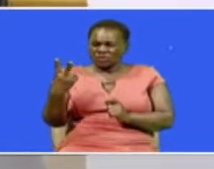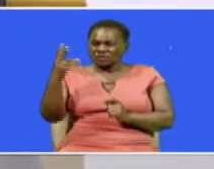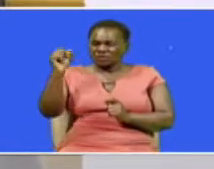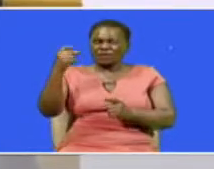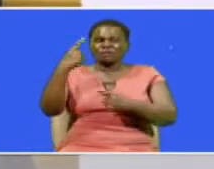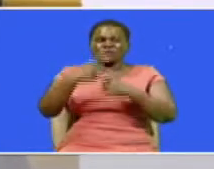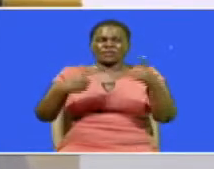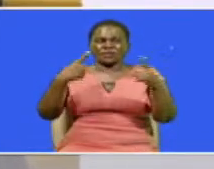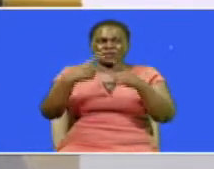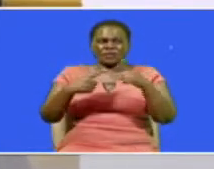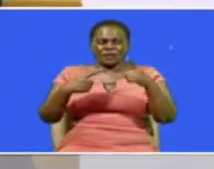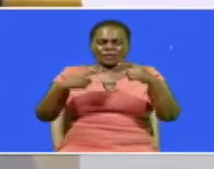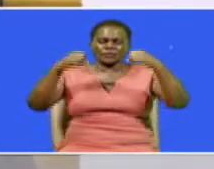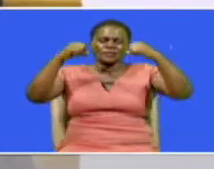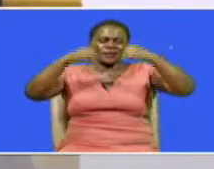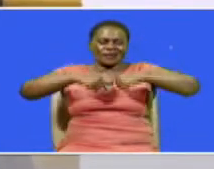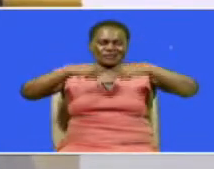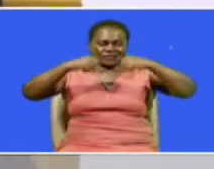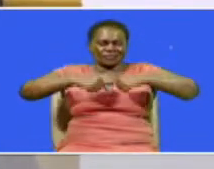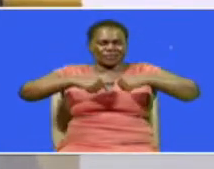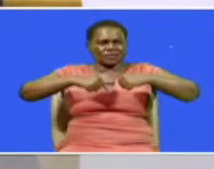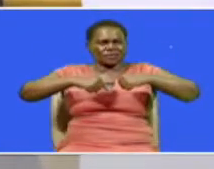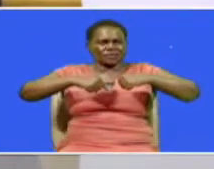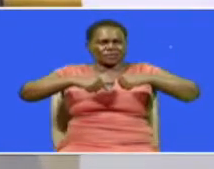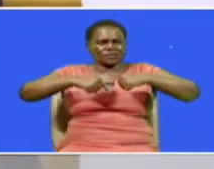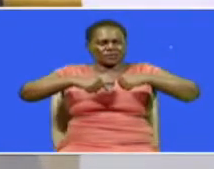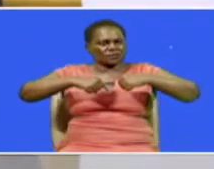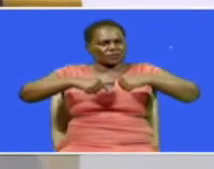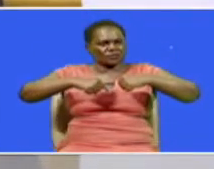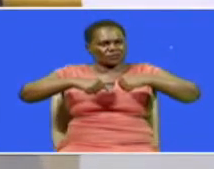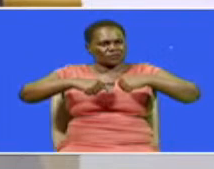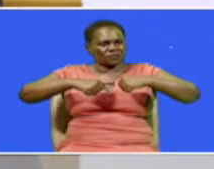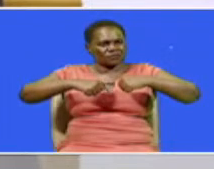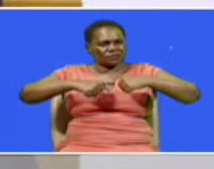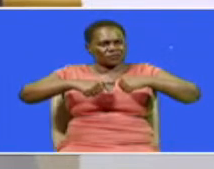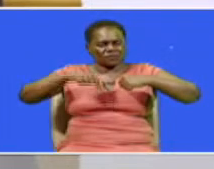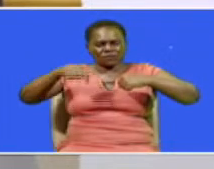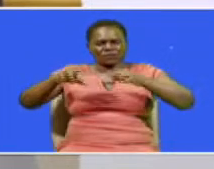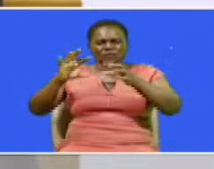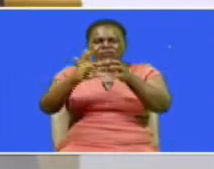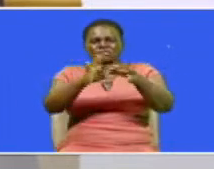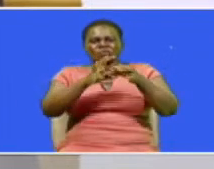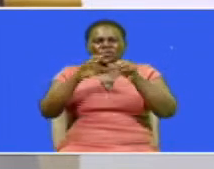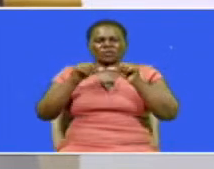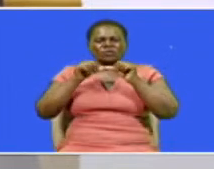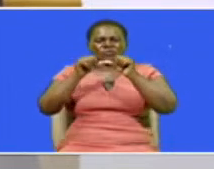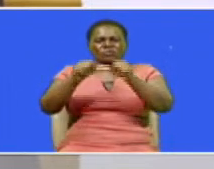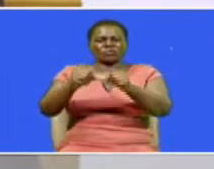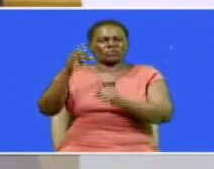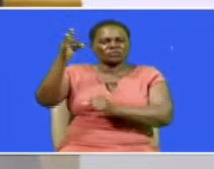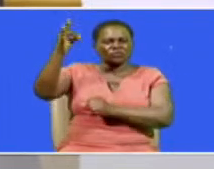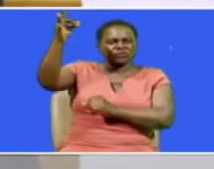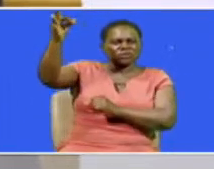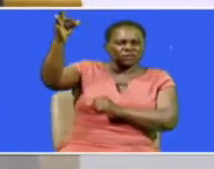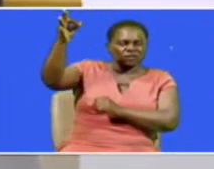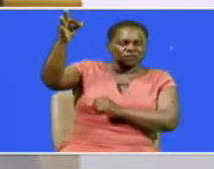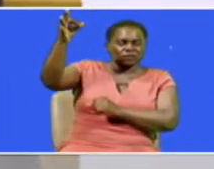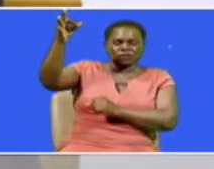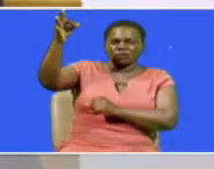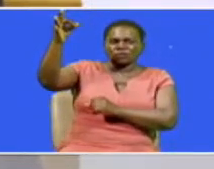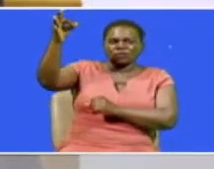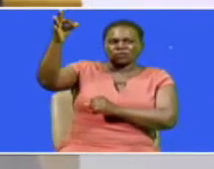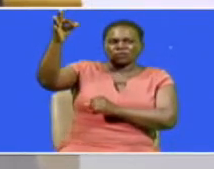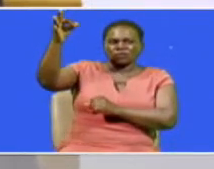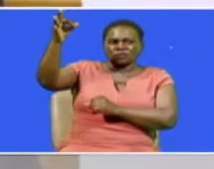a 25 years engagement. So this cooperation will continue in the future. So it